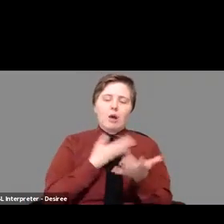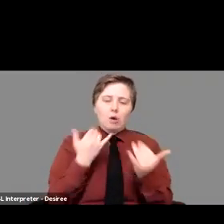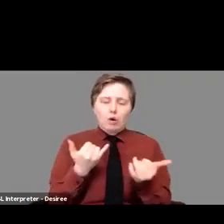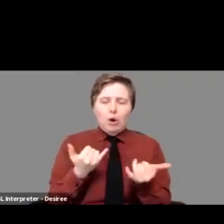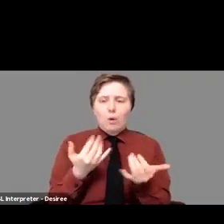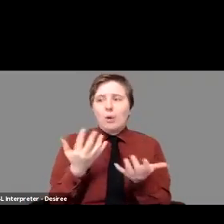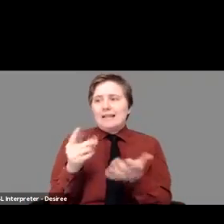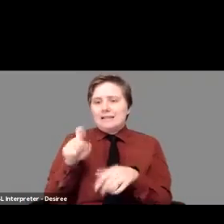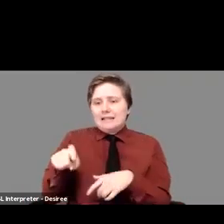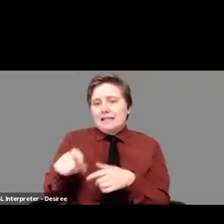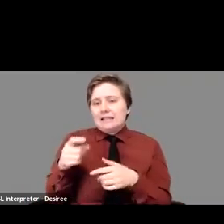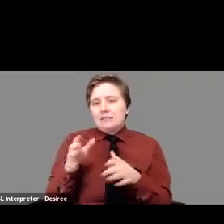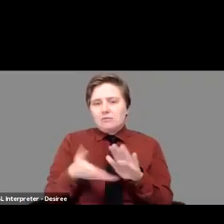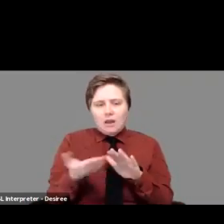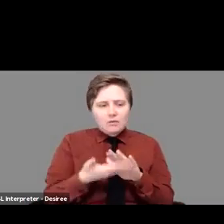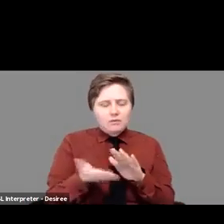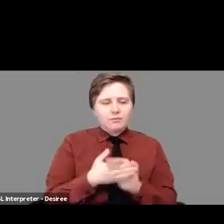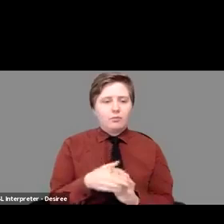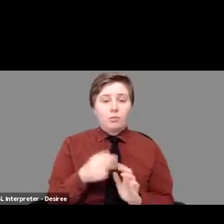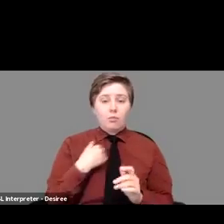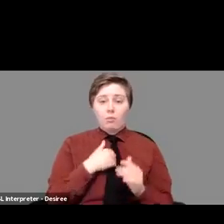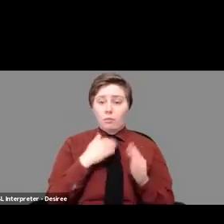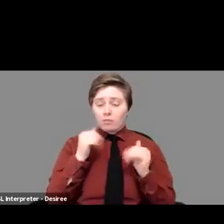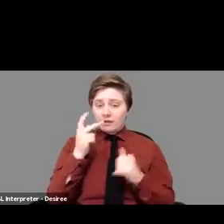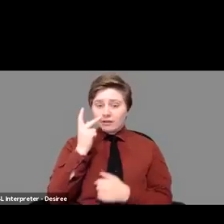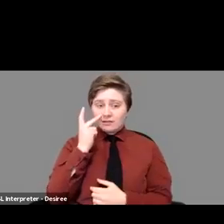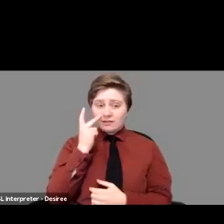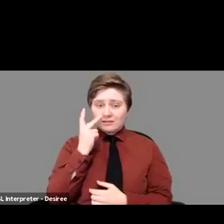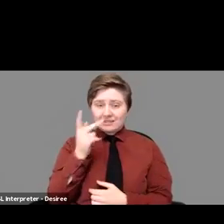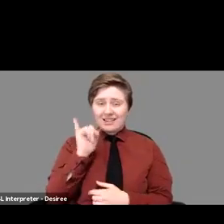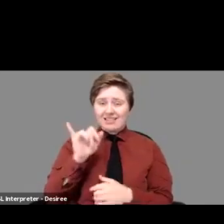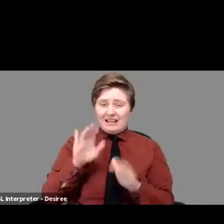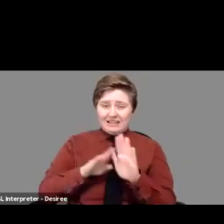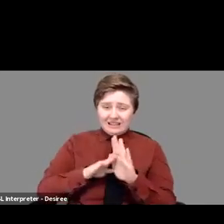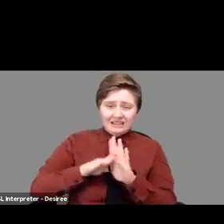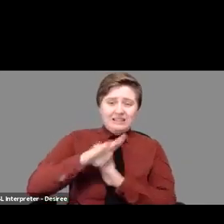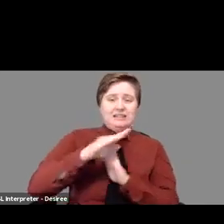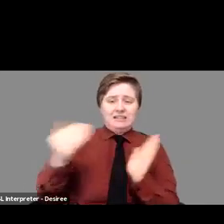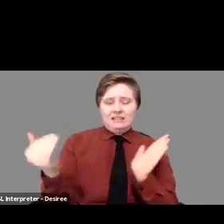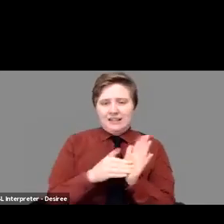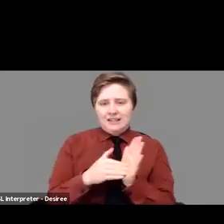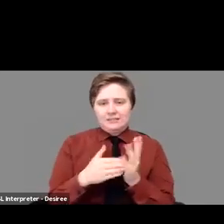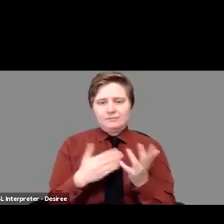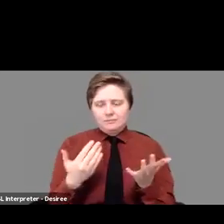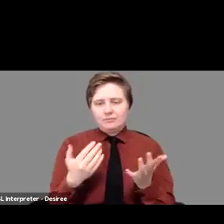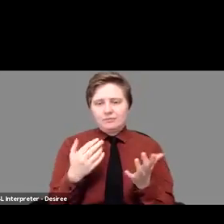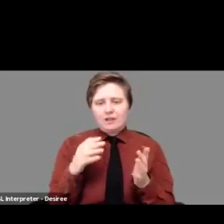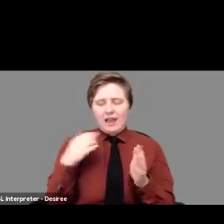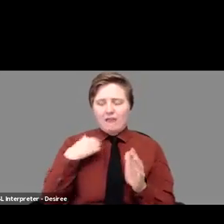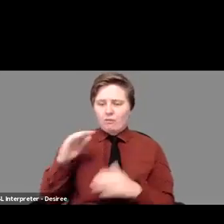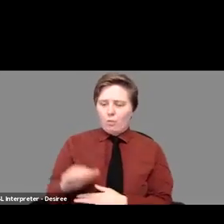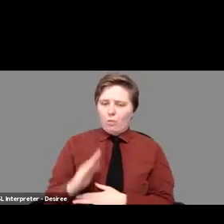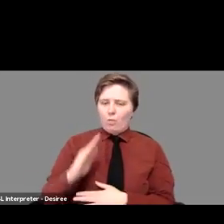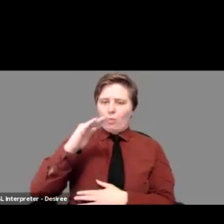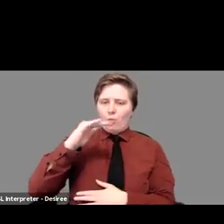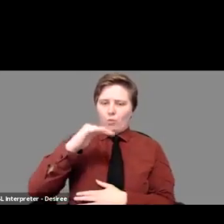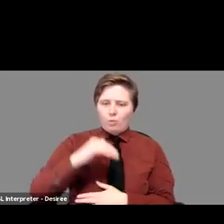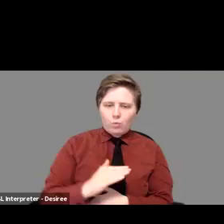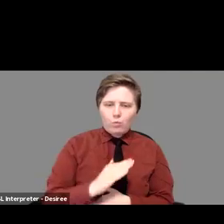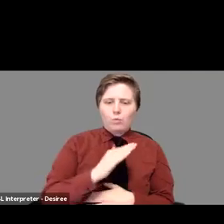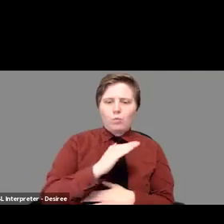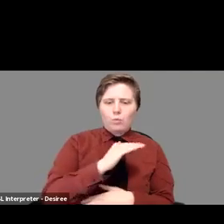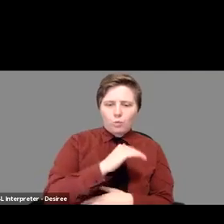demand. We are expecting to see that demand take off again. Kind of goes in a little bit of some waves, but largely